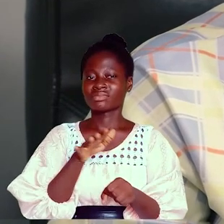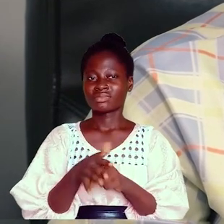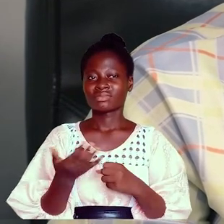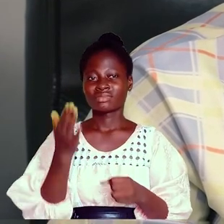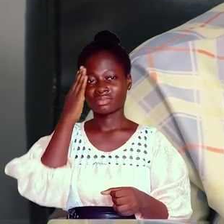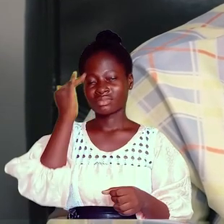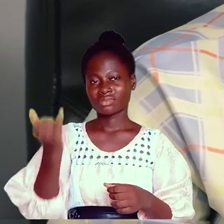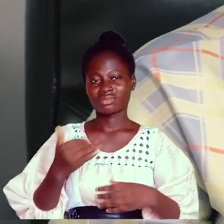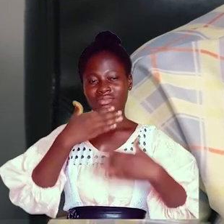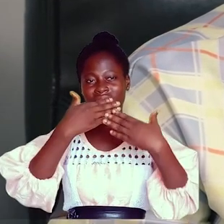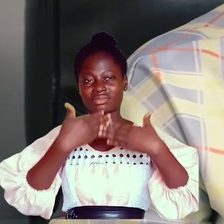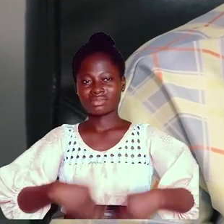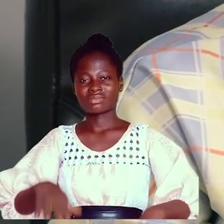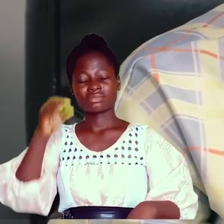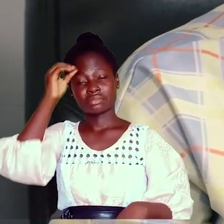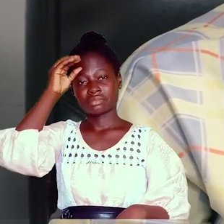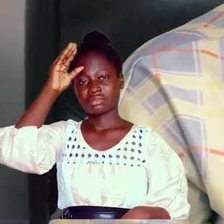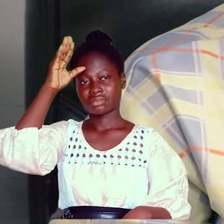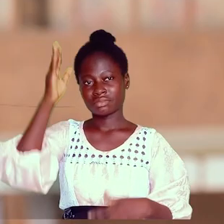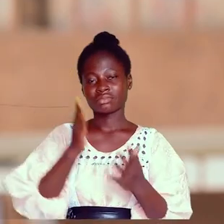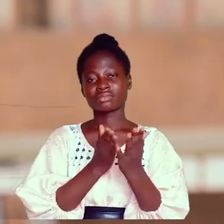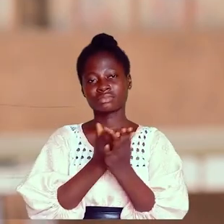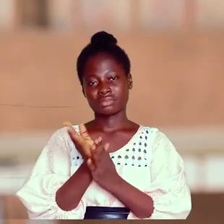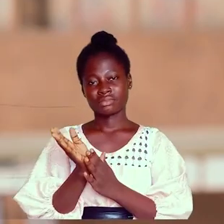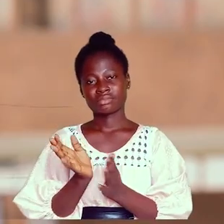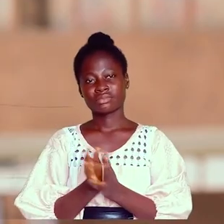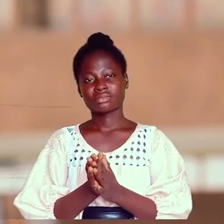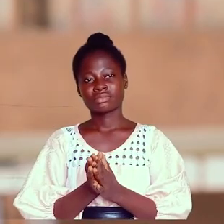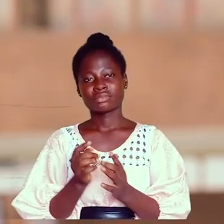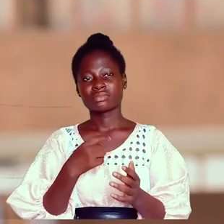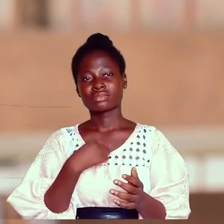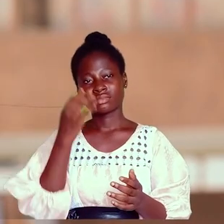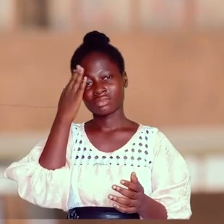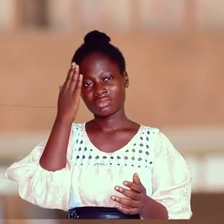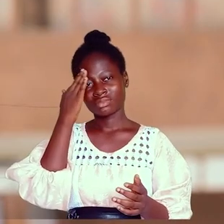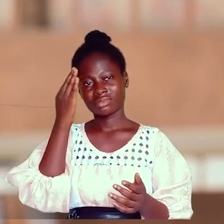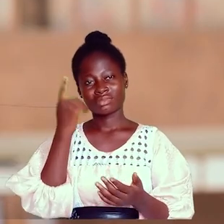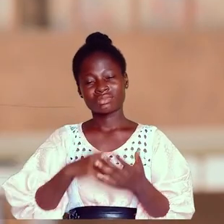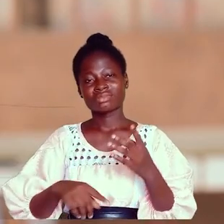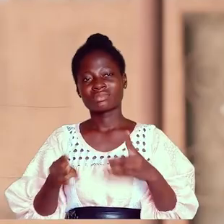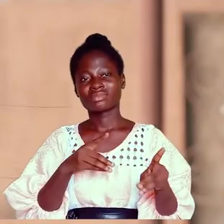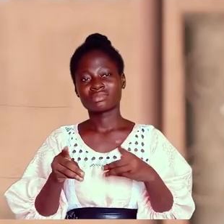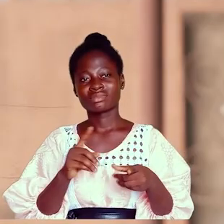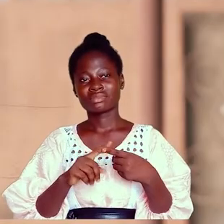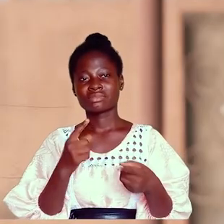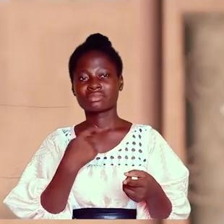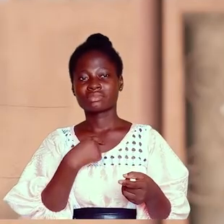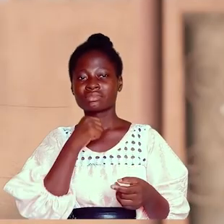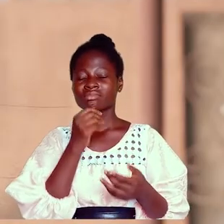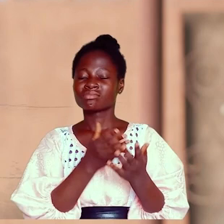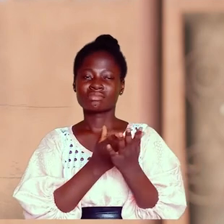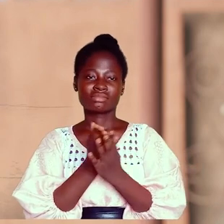report some of these cases because they have limited knowledge of their rights. Although I know what they were doing to me was not right, I didn't have